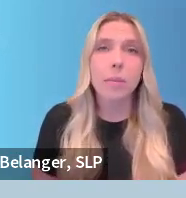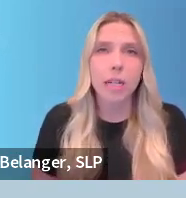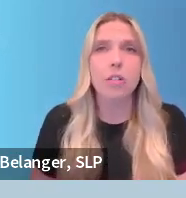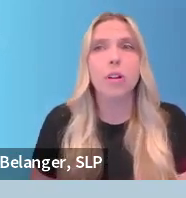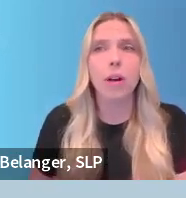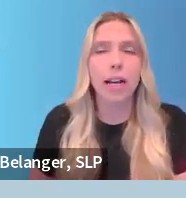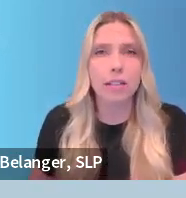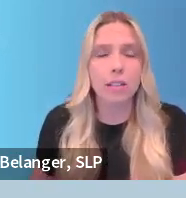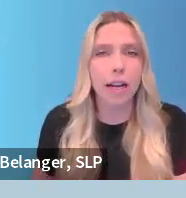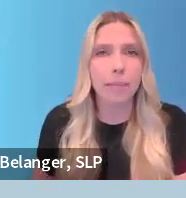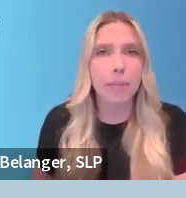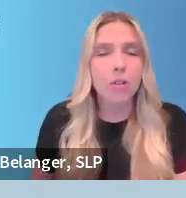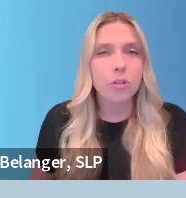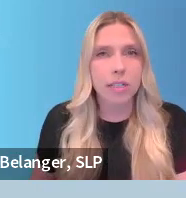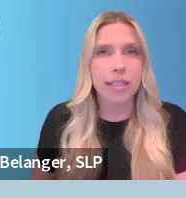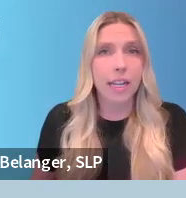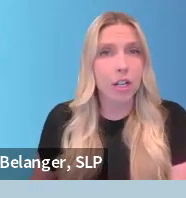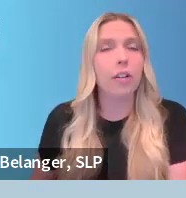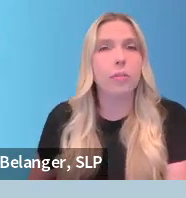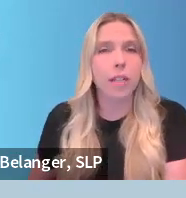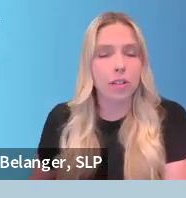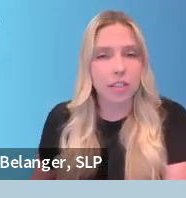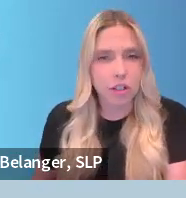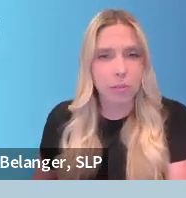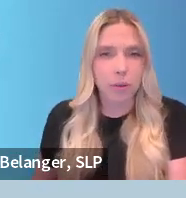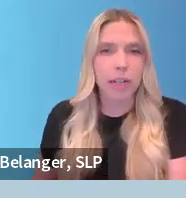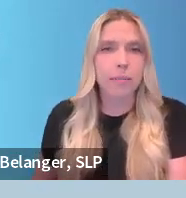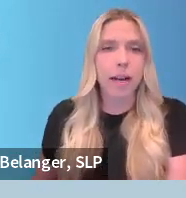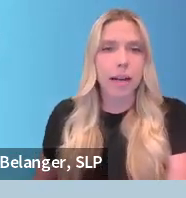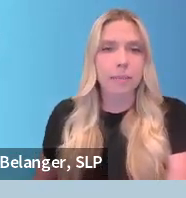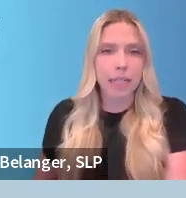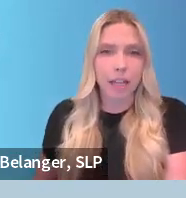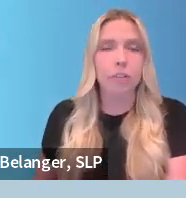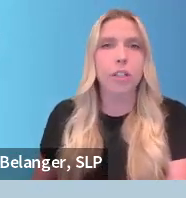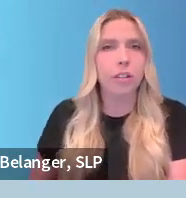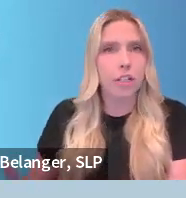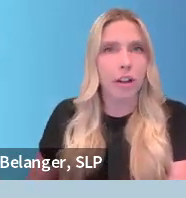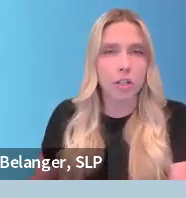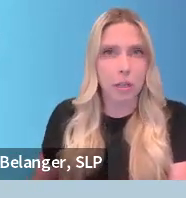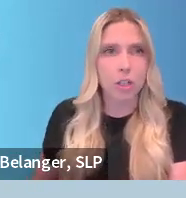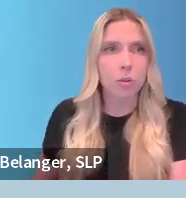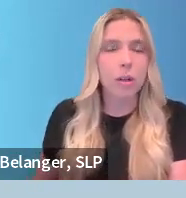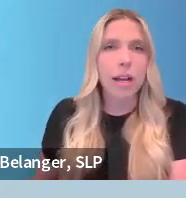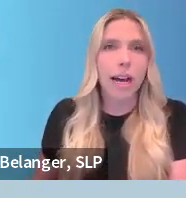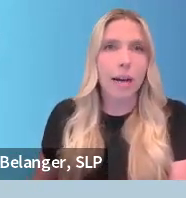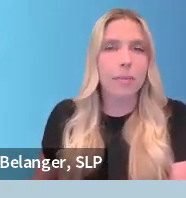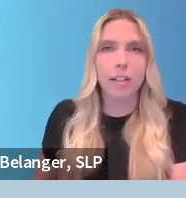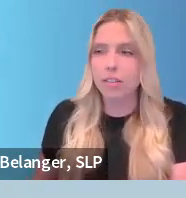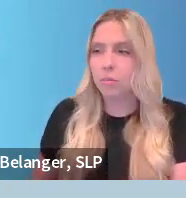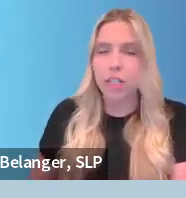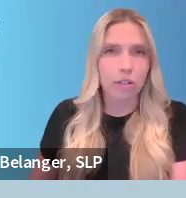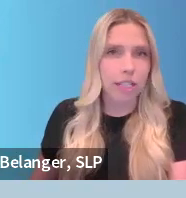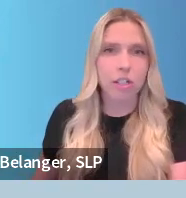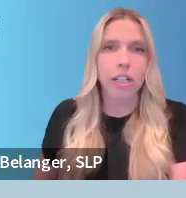questions. But I do know as students age out from that transition program, in California, you age out at 22.